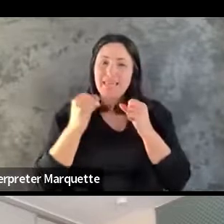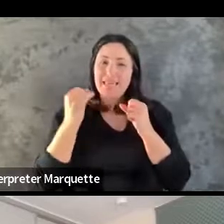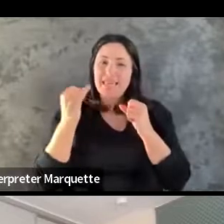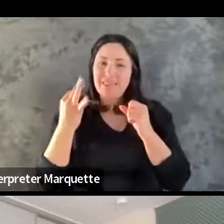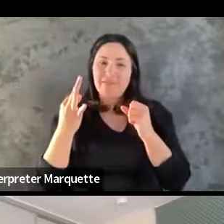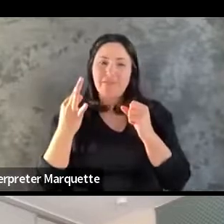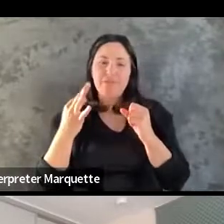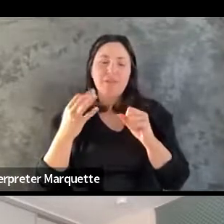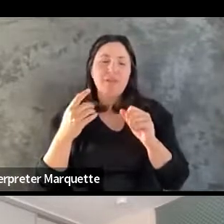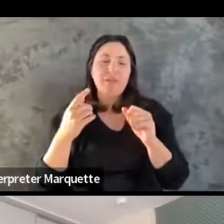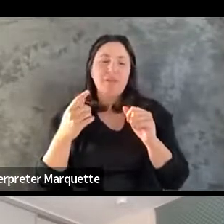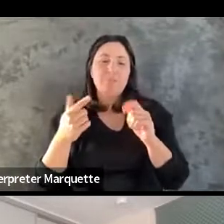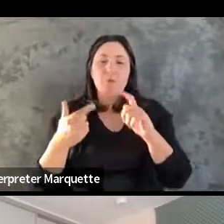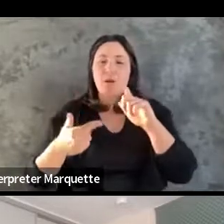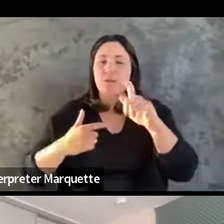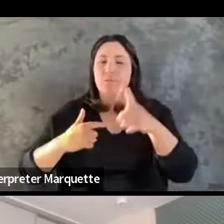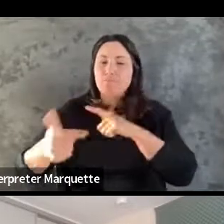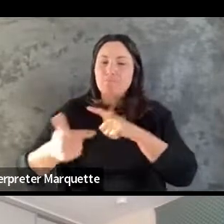from